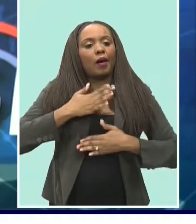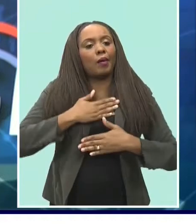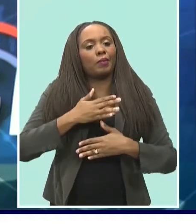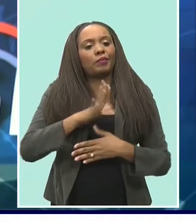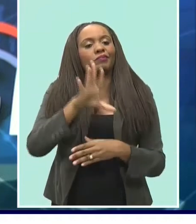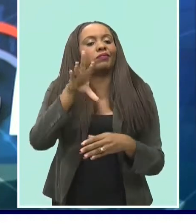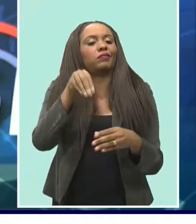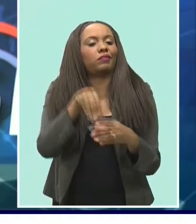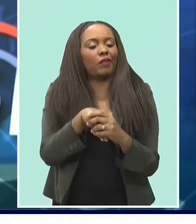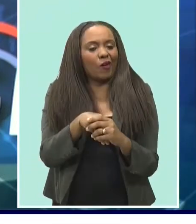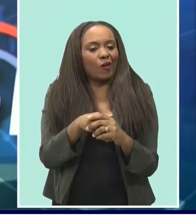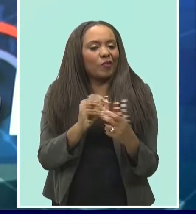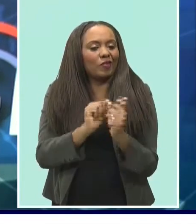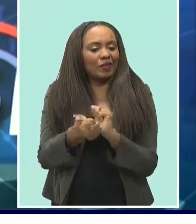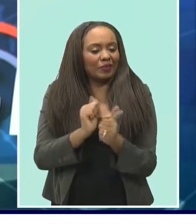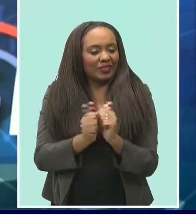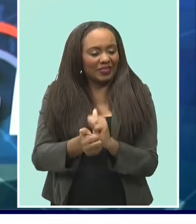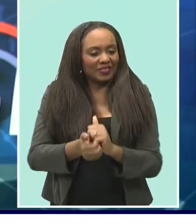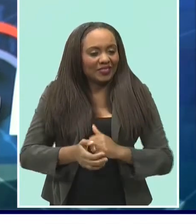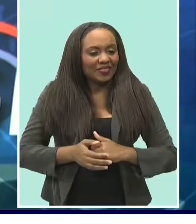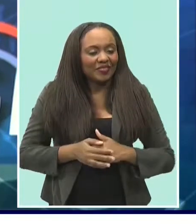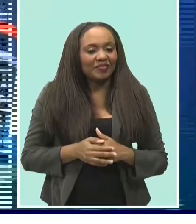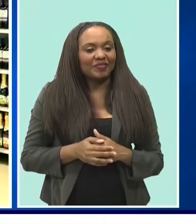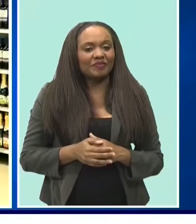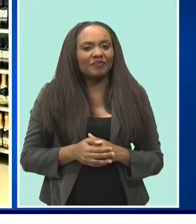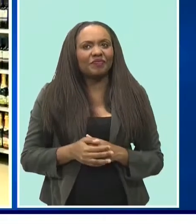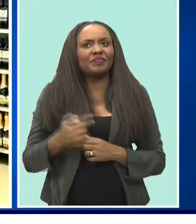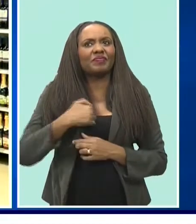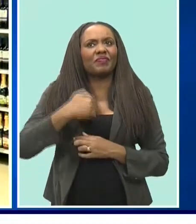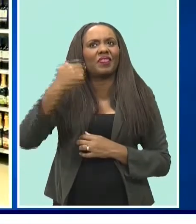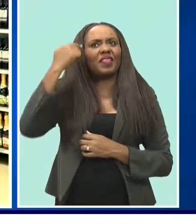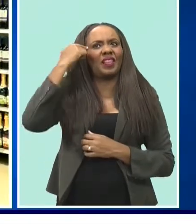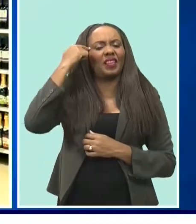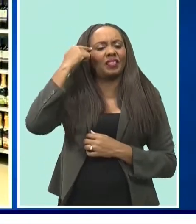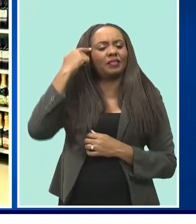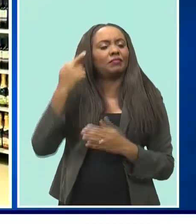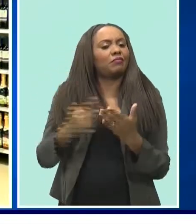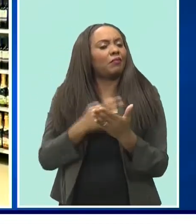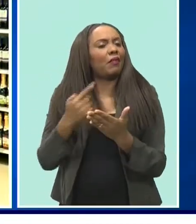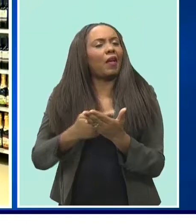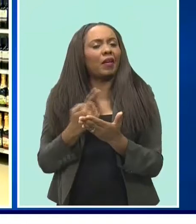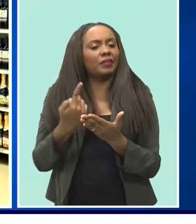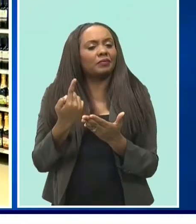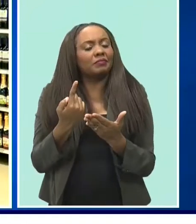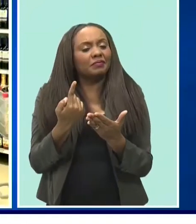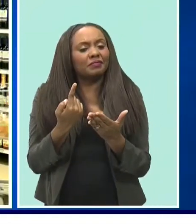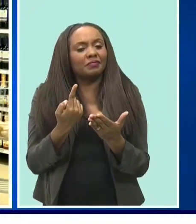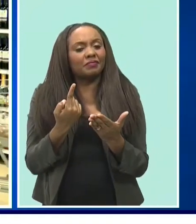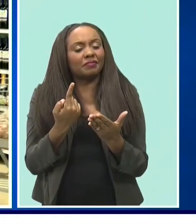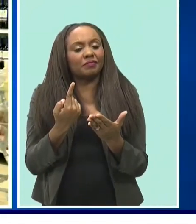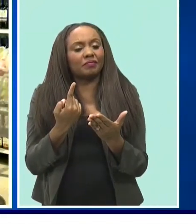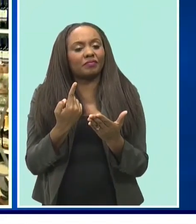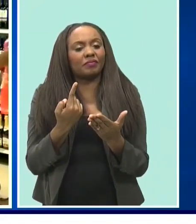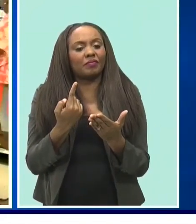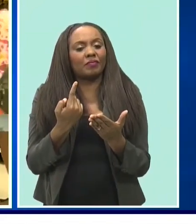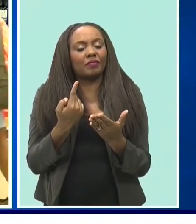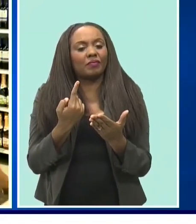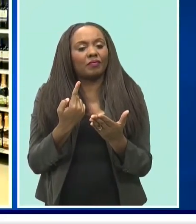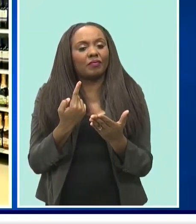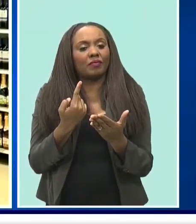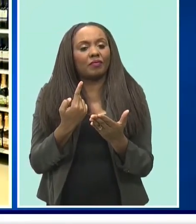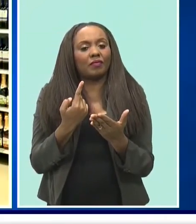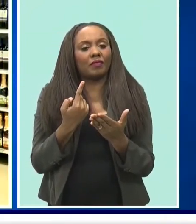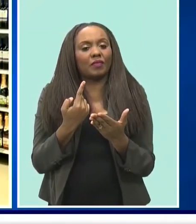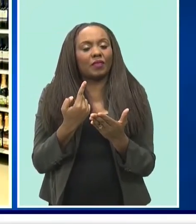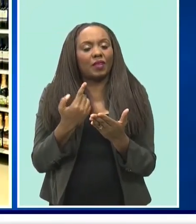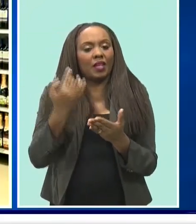the A1 brand on board with the initiative. I think more often than not, what usually happens is we tend to penalize persons for not